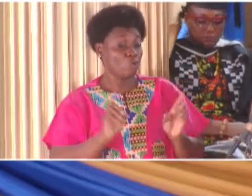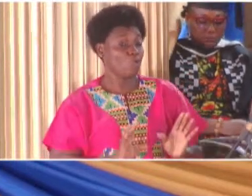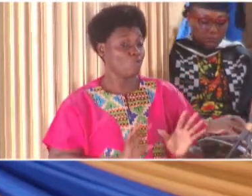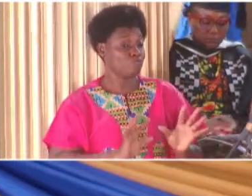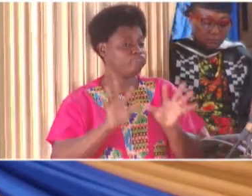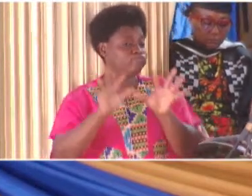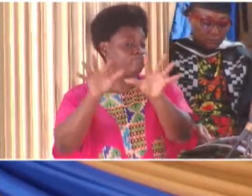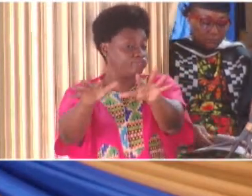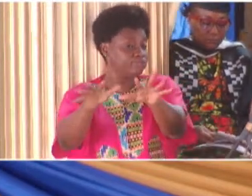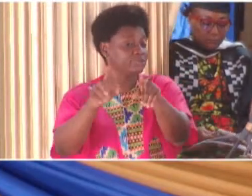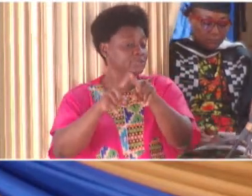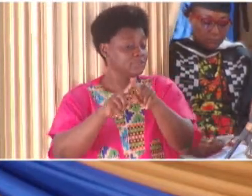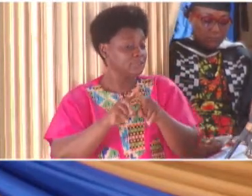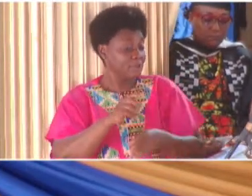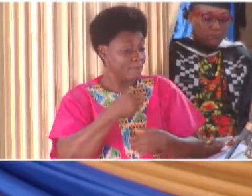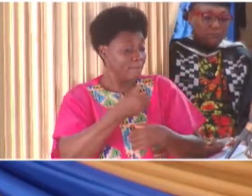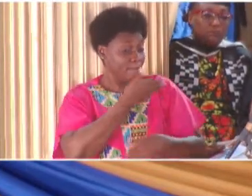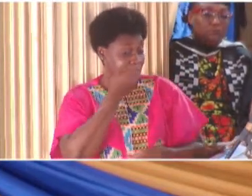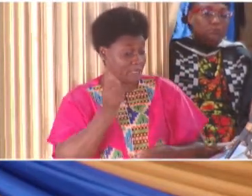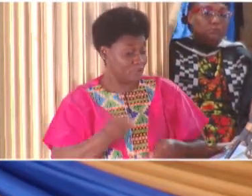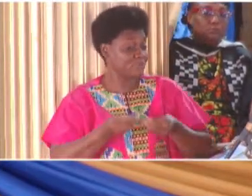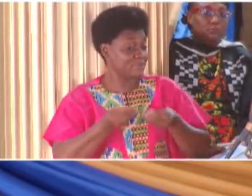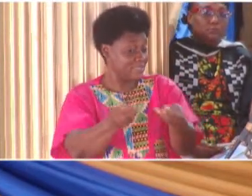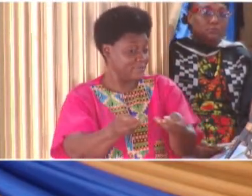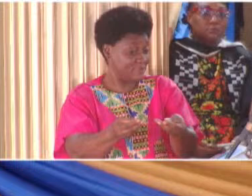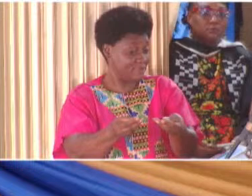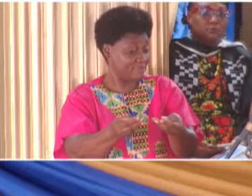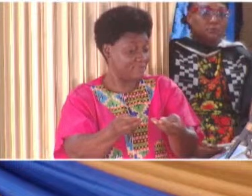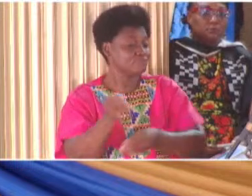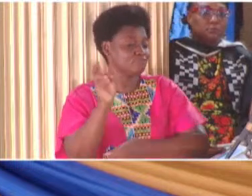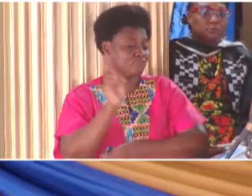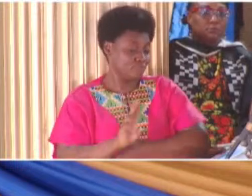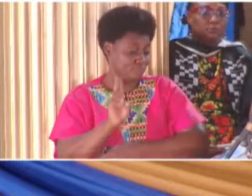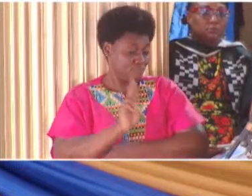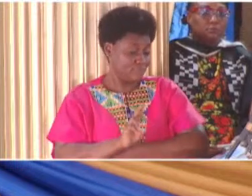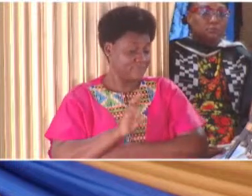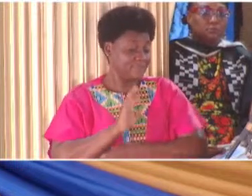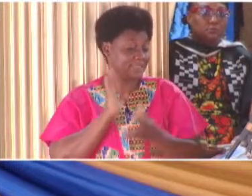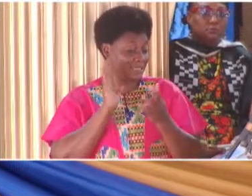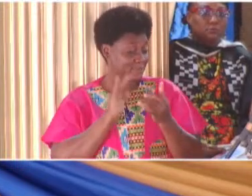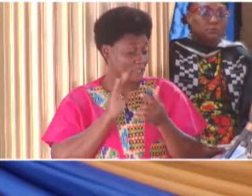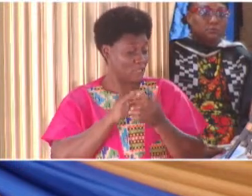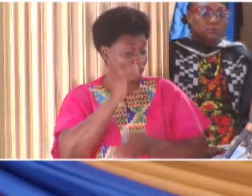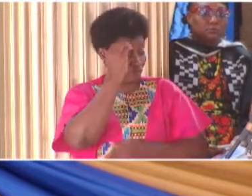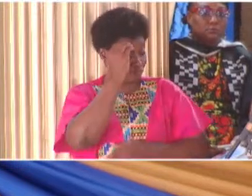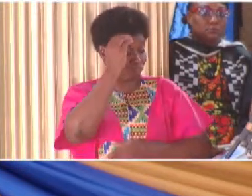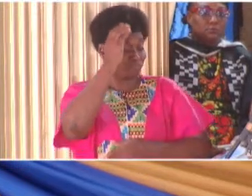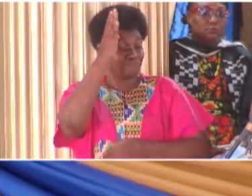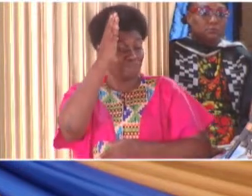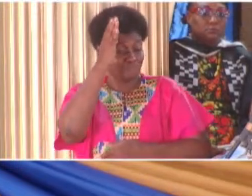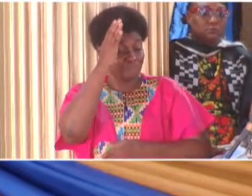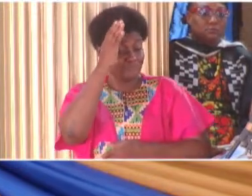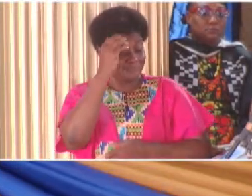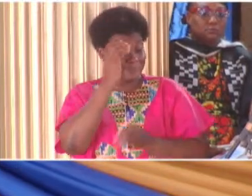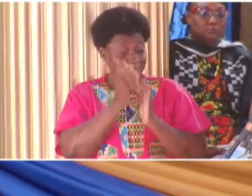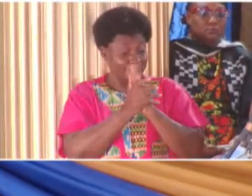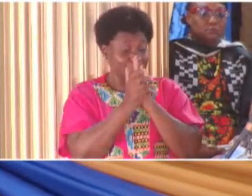best out of what you've been given here. We expect that with the knowledge and skills you have